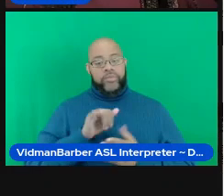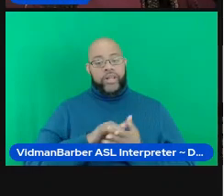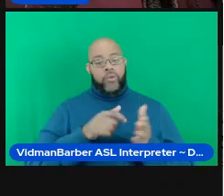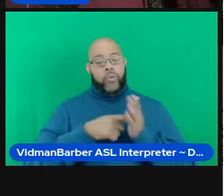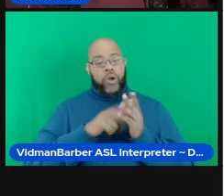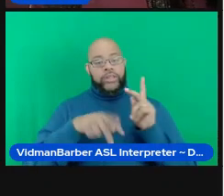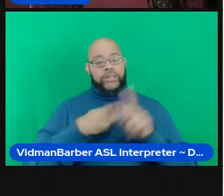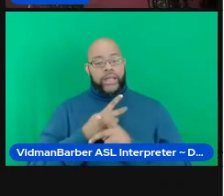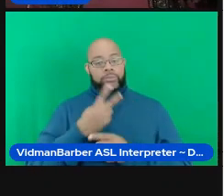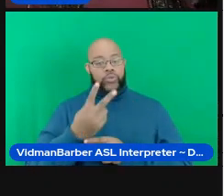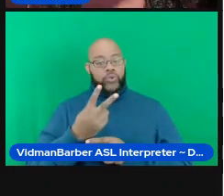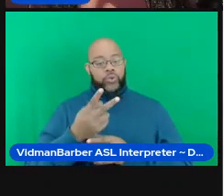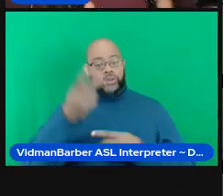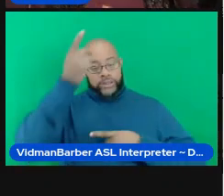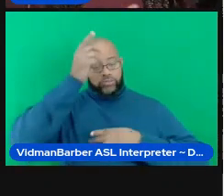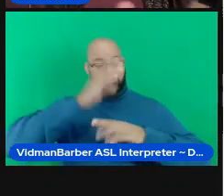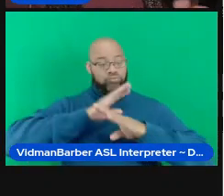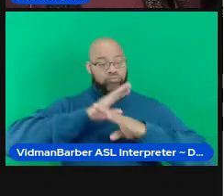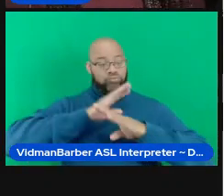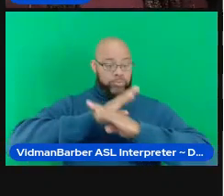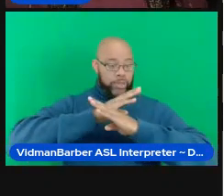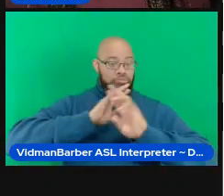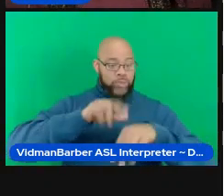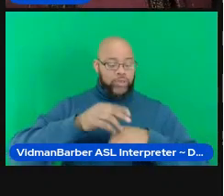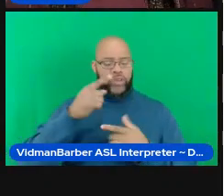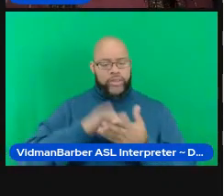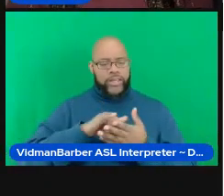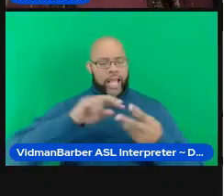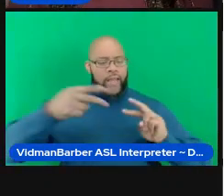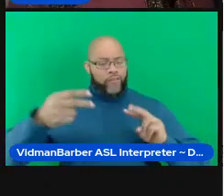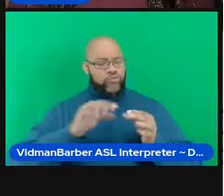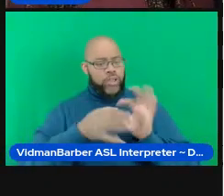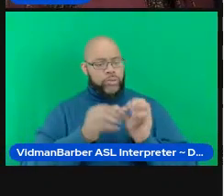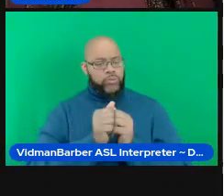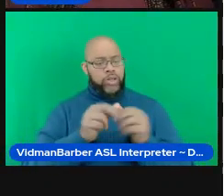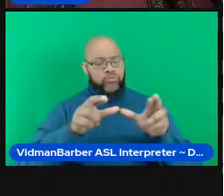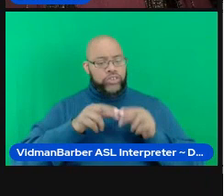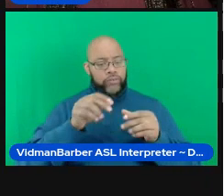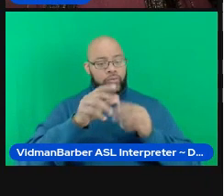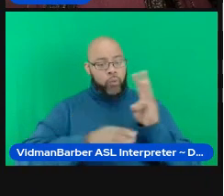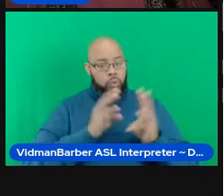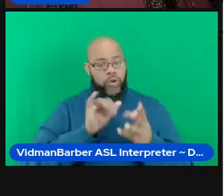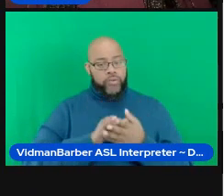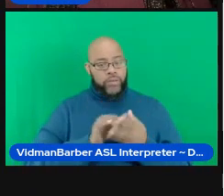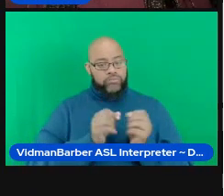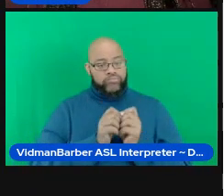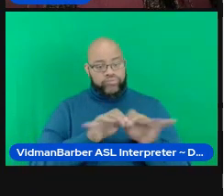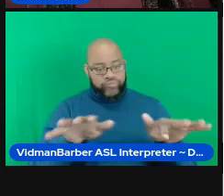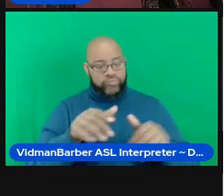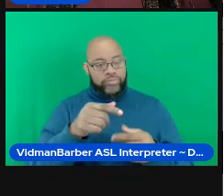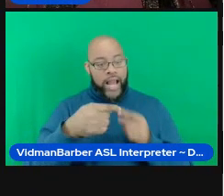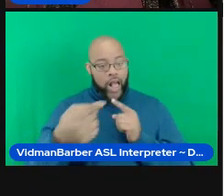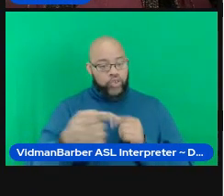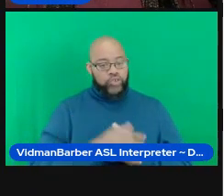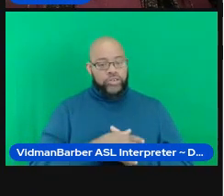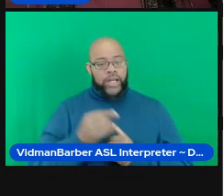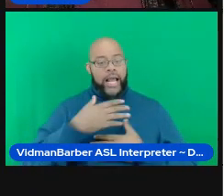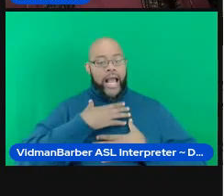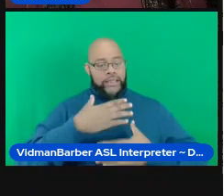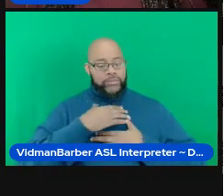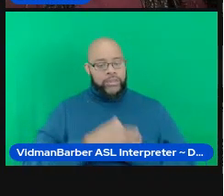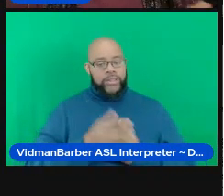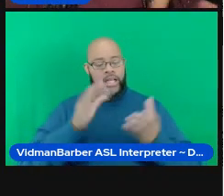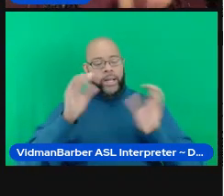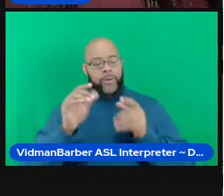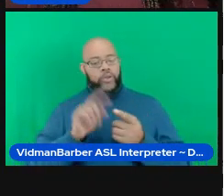immune responses, we see this inverse relationship between regions of the world where there's a prevalence of allergy and asthma as compared